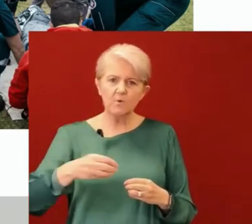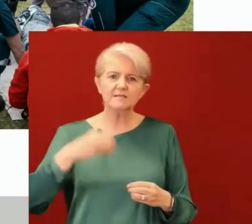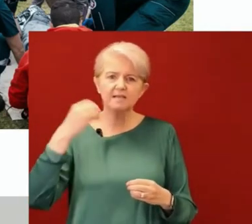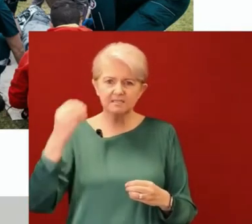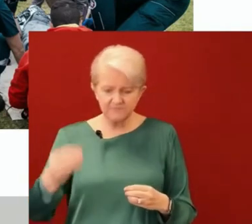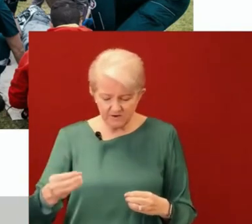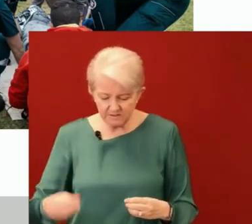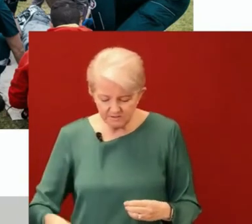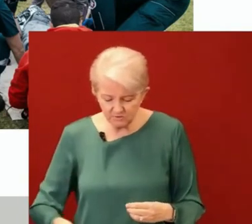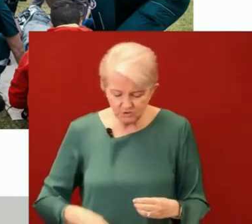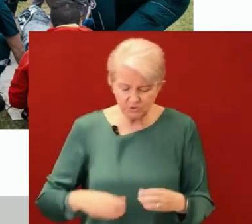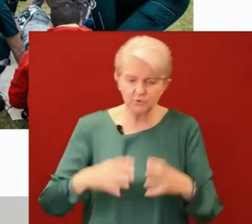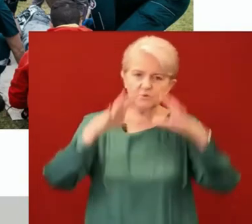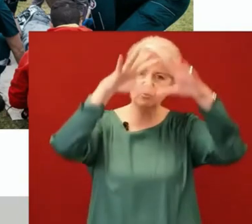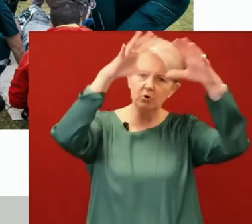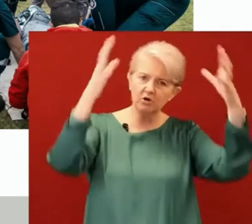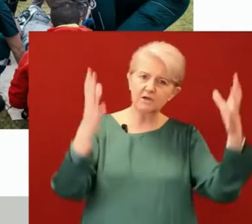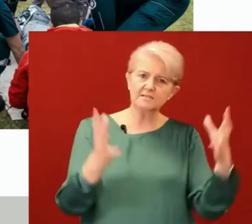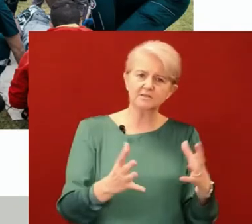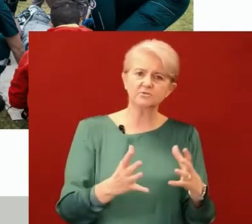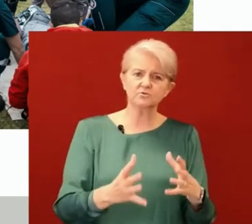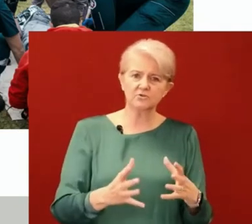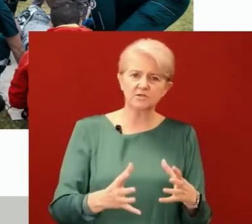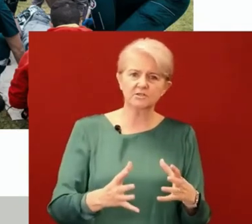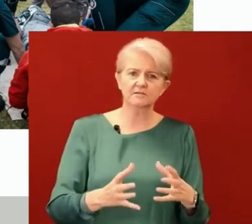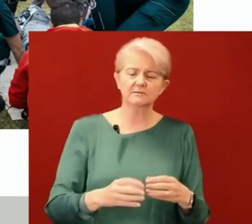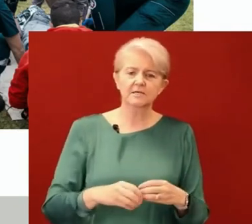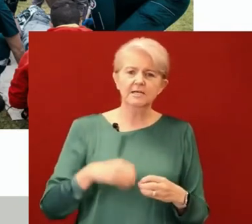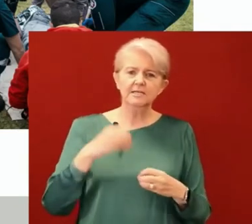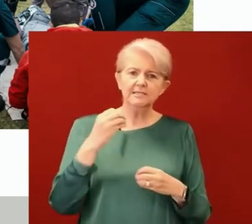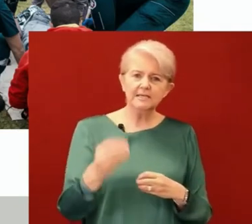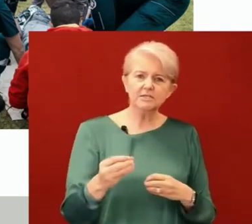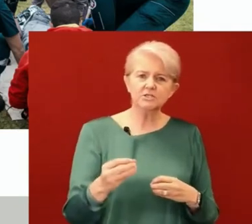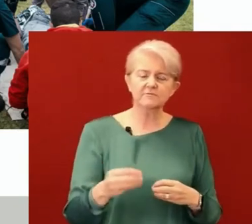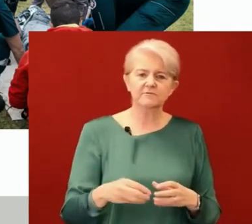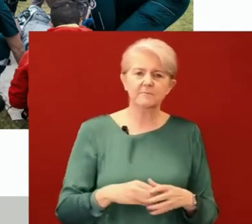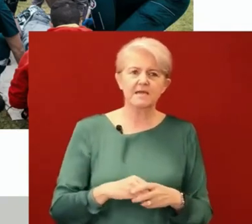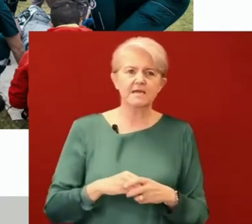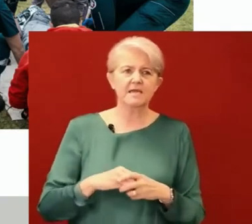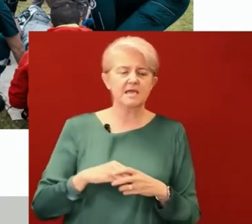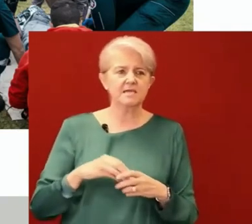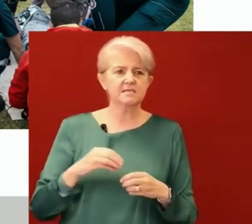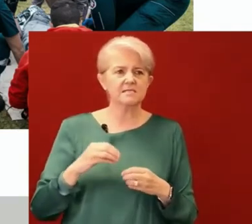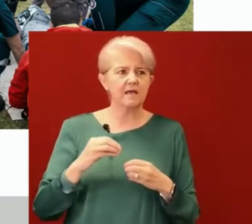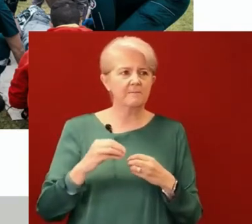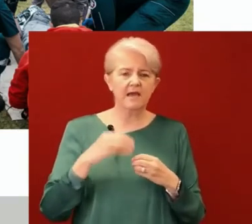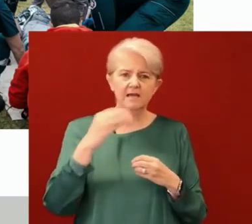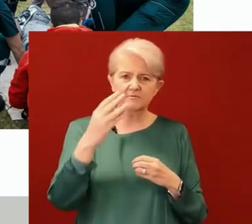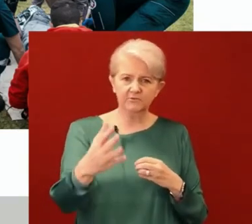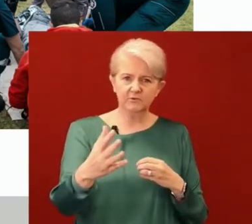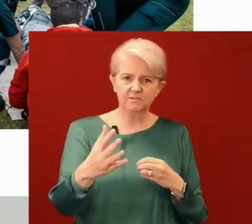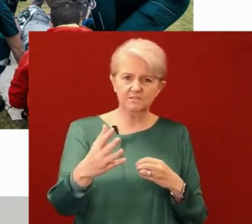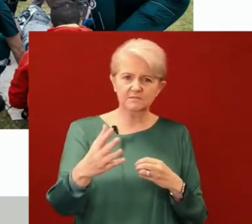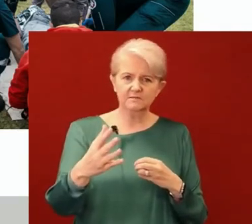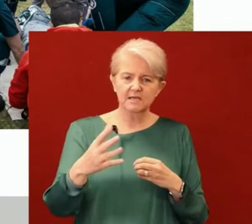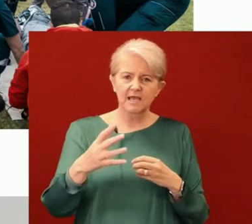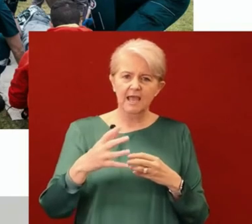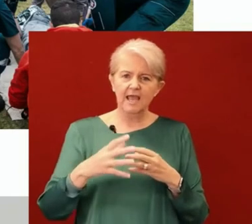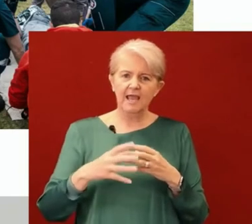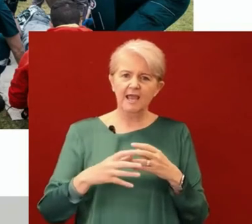in some ways, it has very little to do with an organisational structure. Leadership for me is about